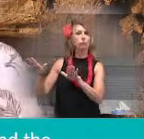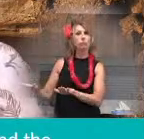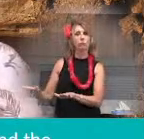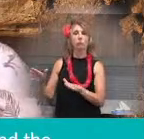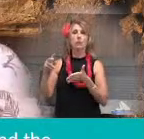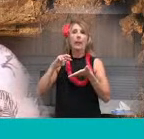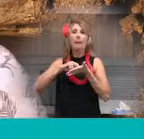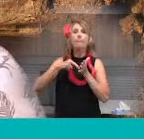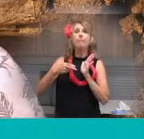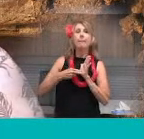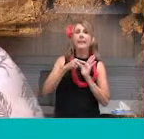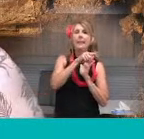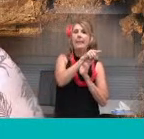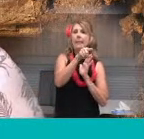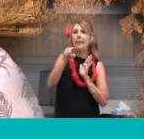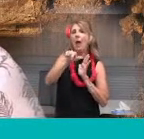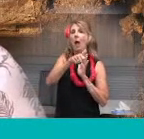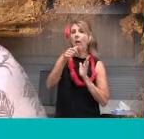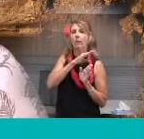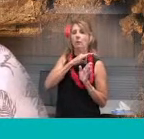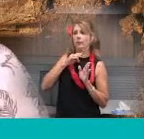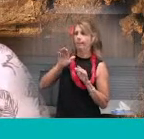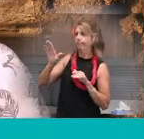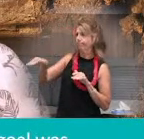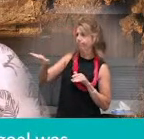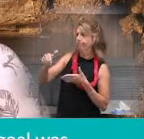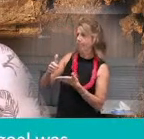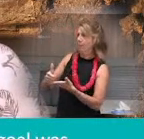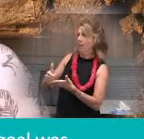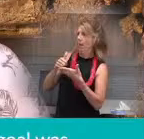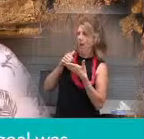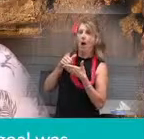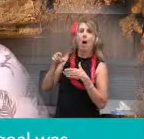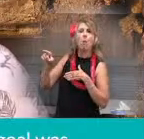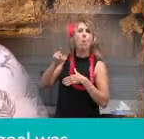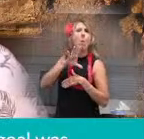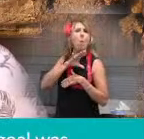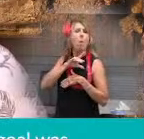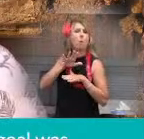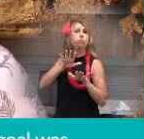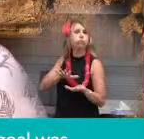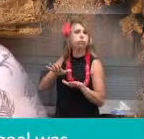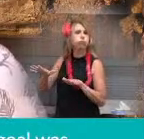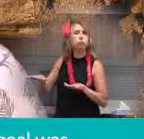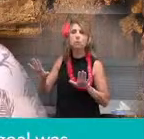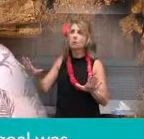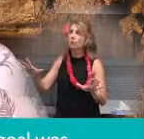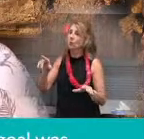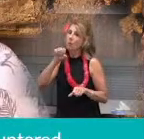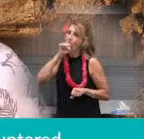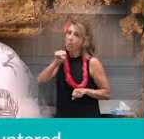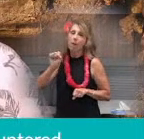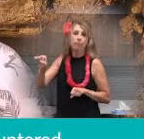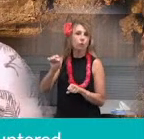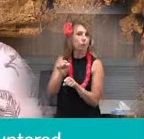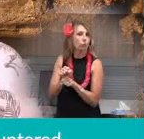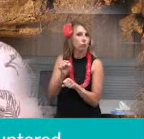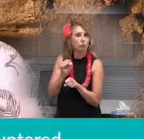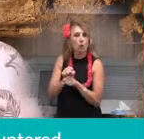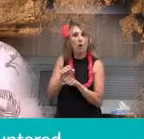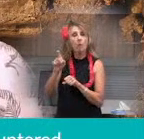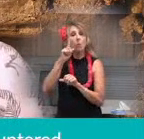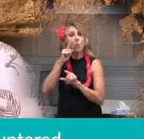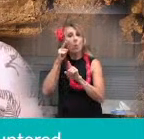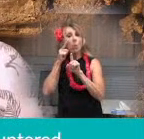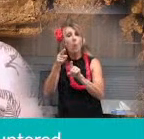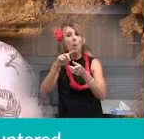out as a behind-the-scenes role model. She is a passionate CYW, whose goal was to help each student